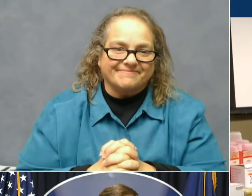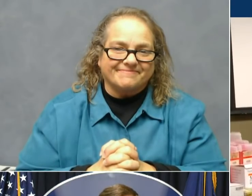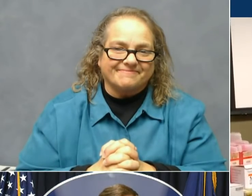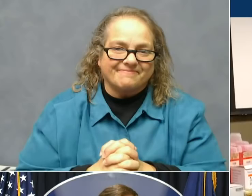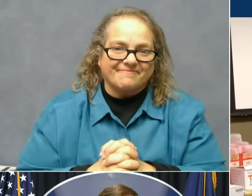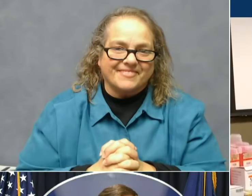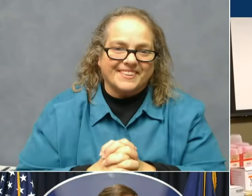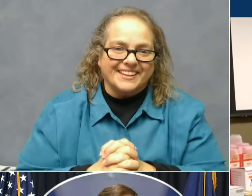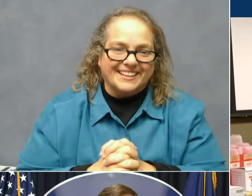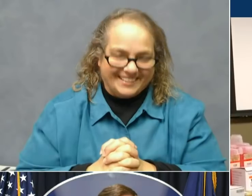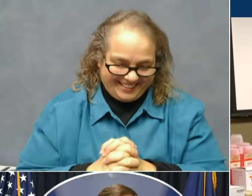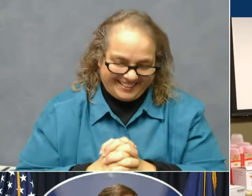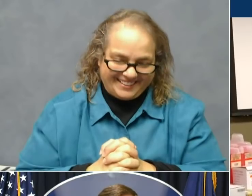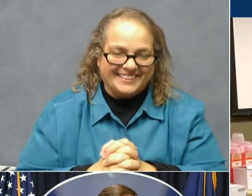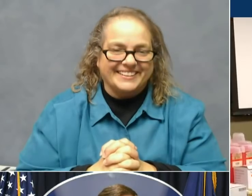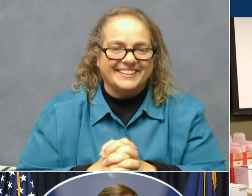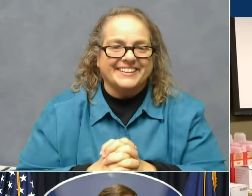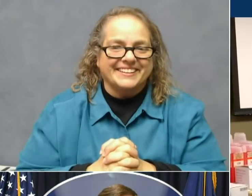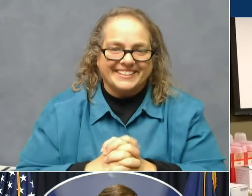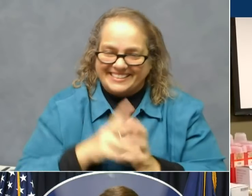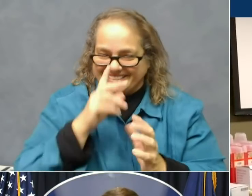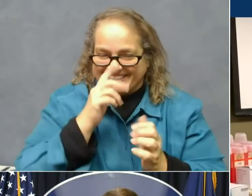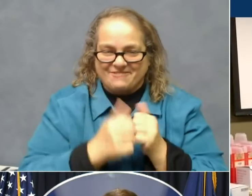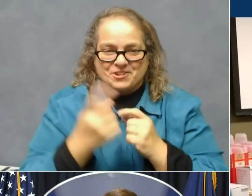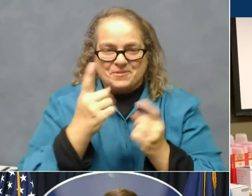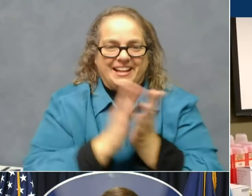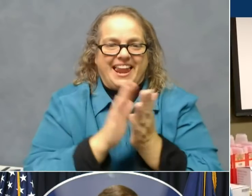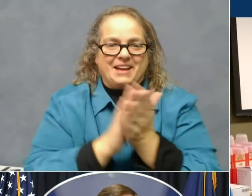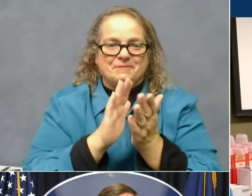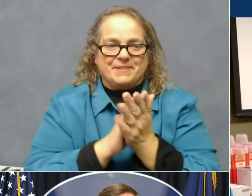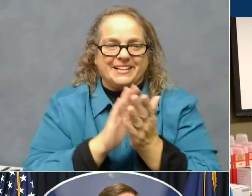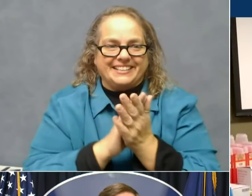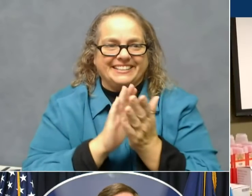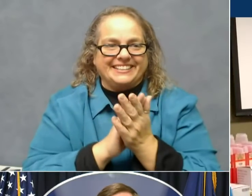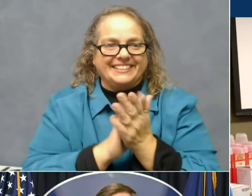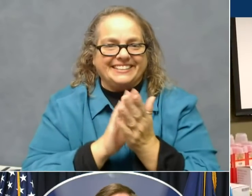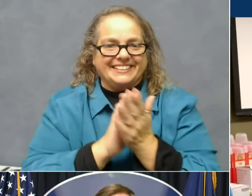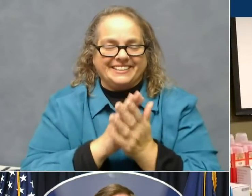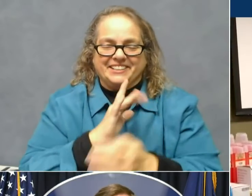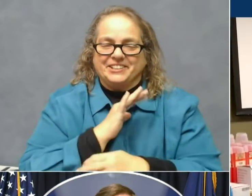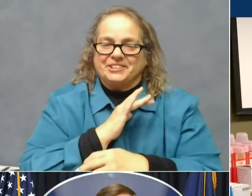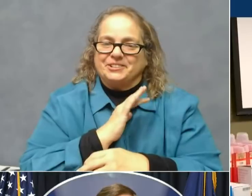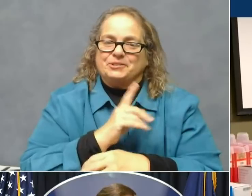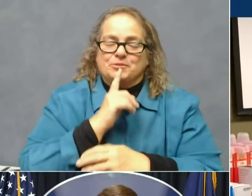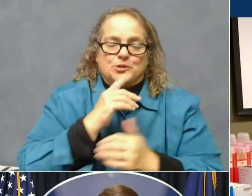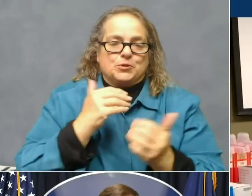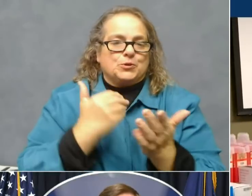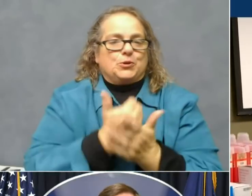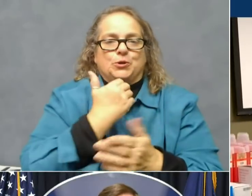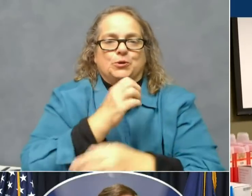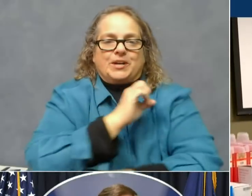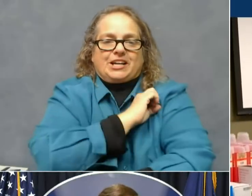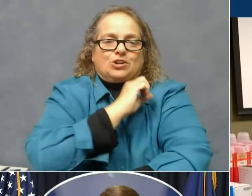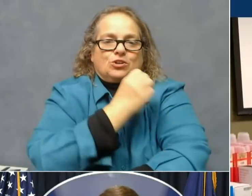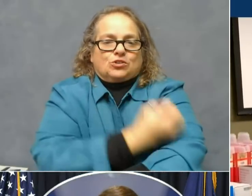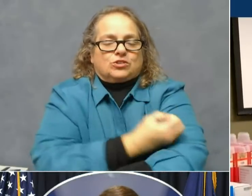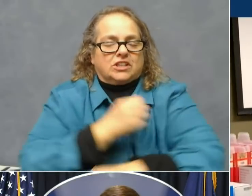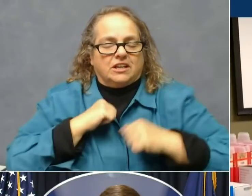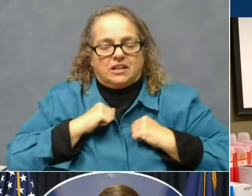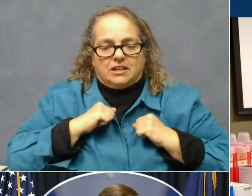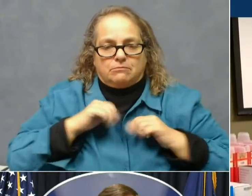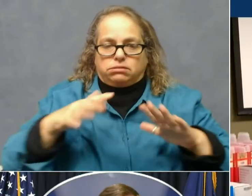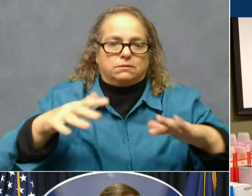All right. You see everybody clapping? I got to tell you, there is a new energy amongst our